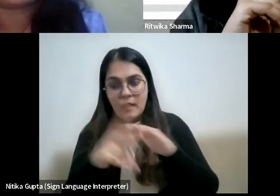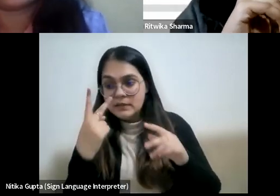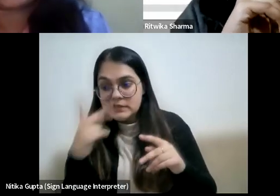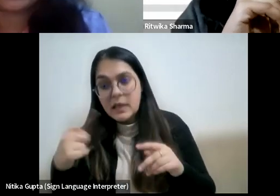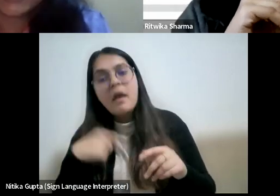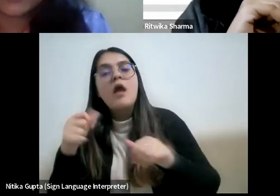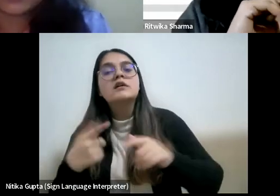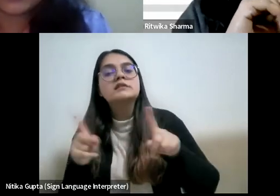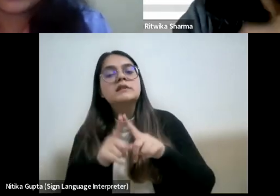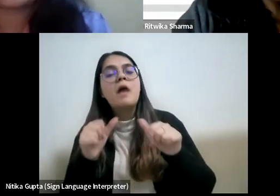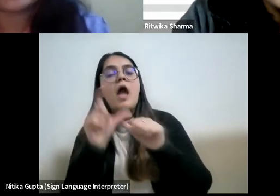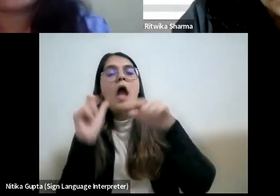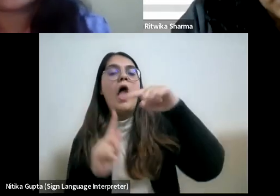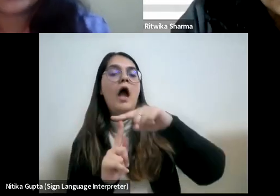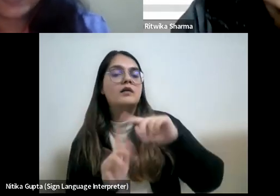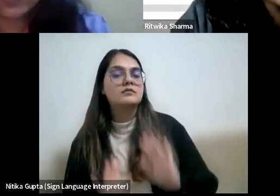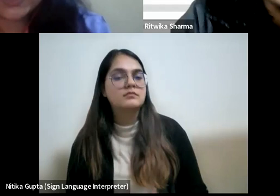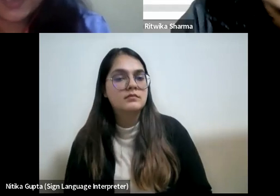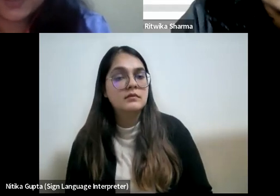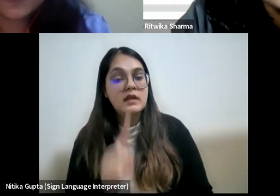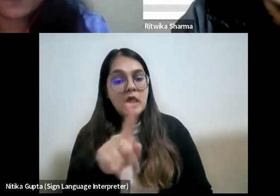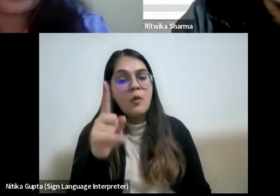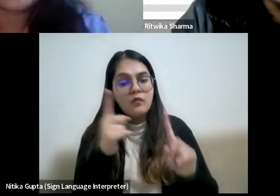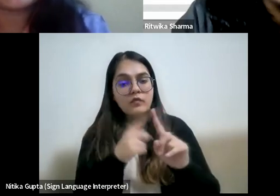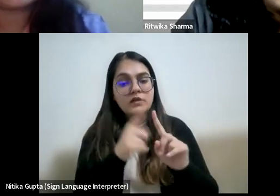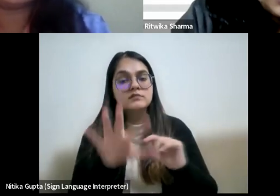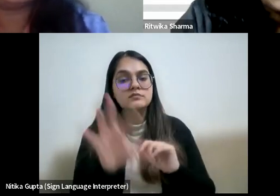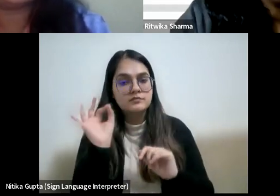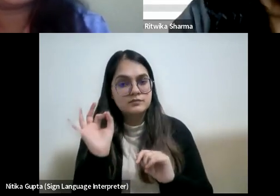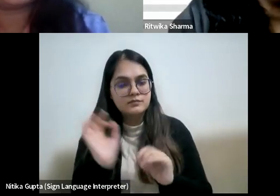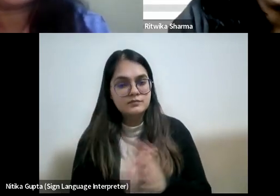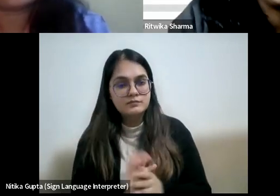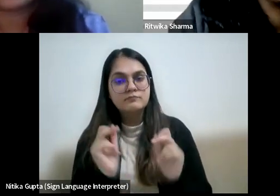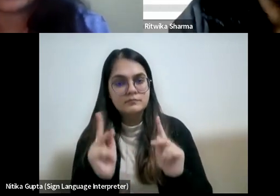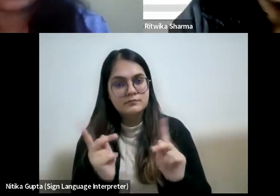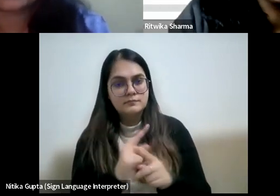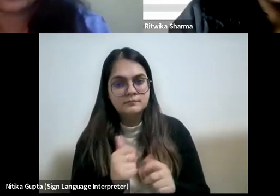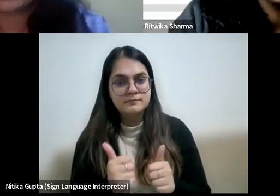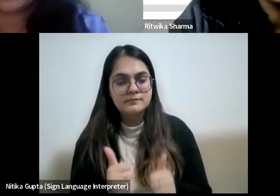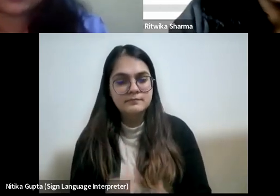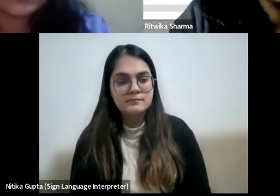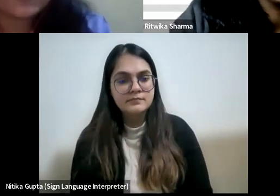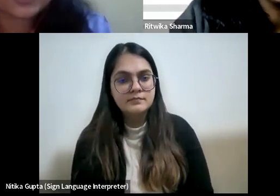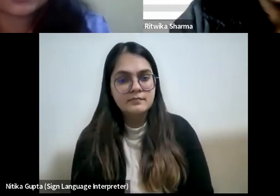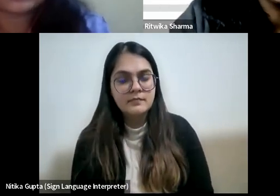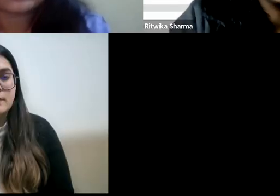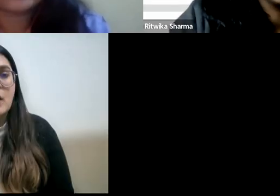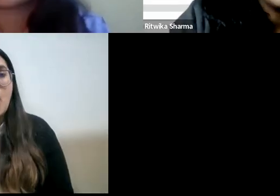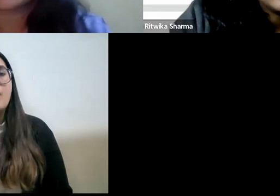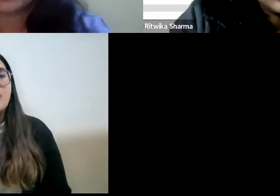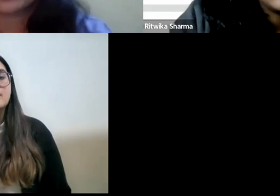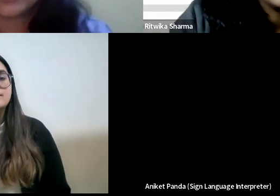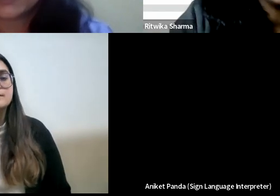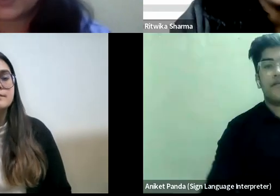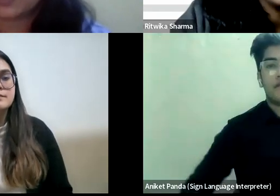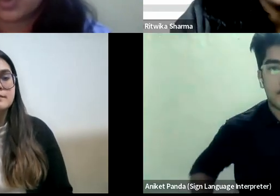is what we are trying to mitigate. So therefore, Assam was the lesson, and how the foreign tribunals function, which